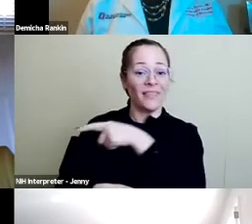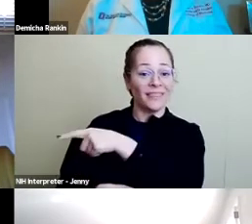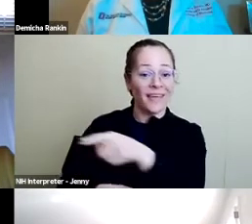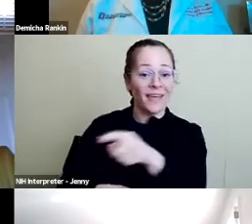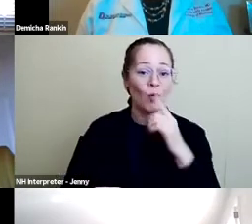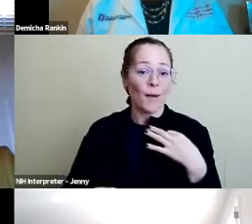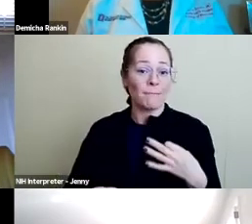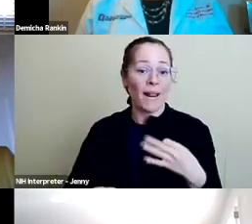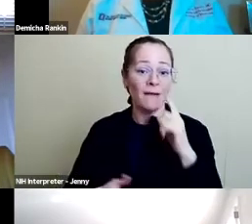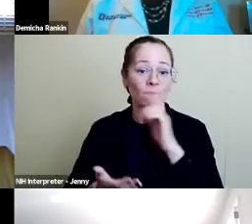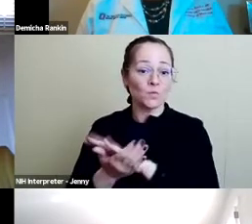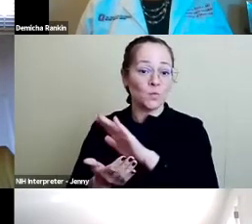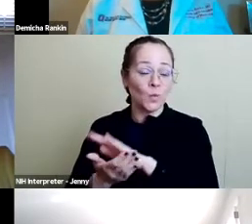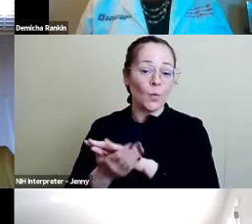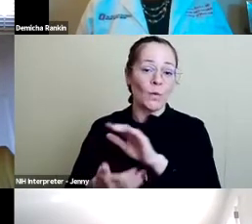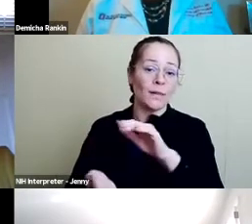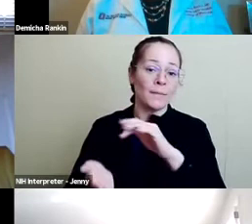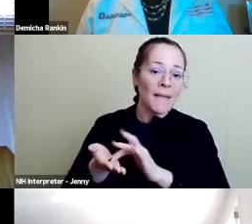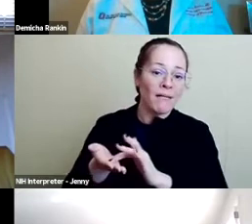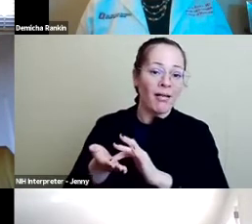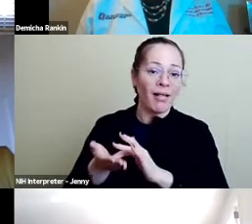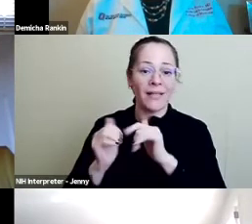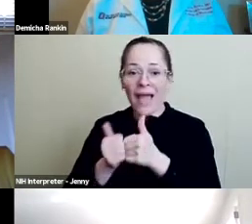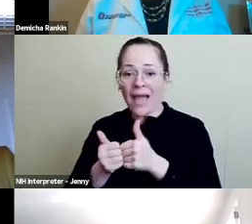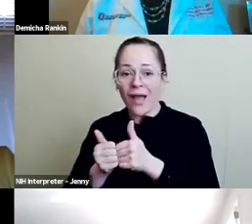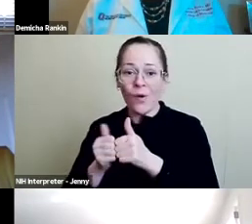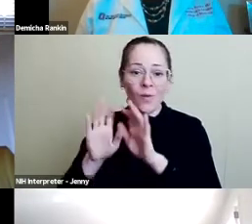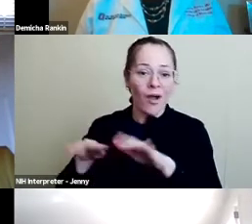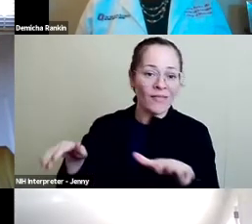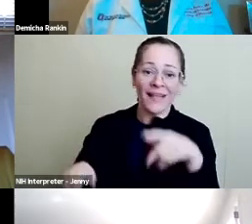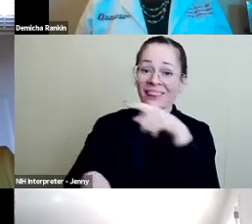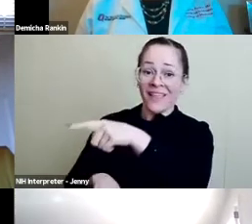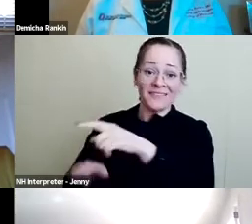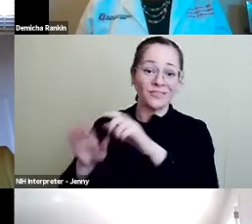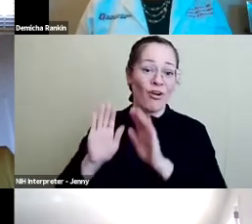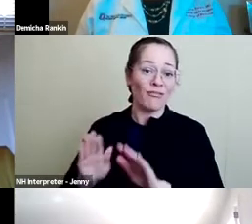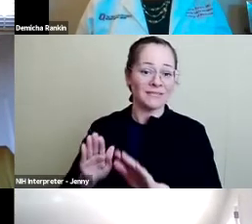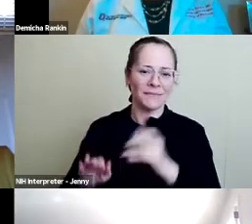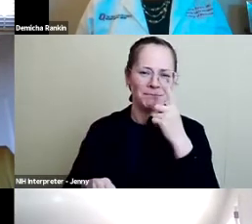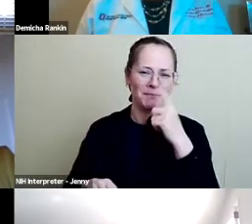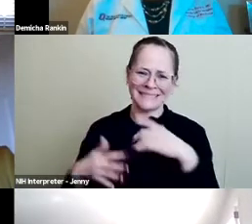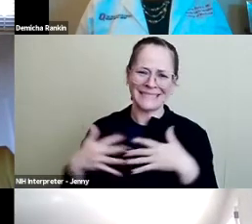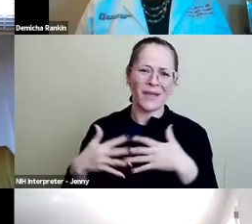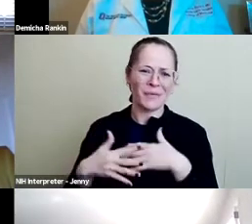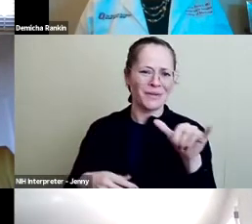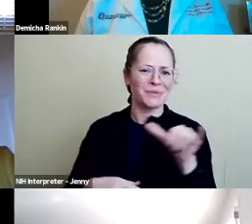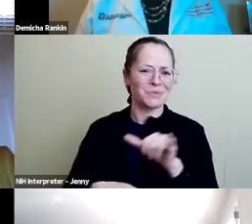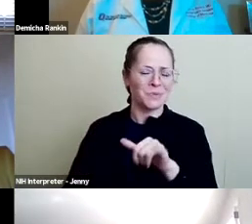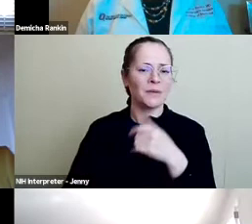medical school. They're trying to figure out where they want to go. And that's awesome and that's fun, but I think it's scary too because